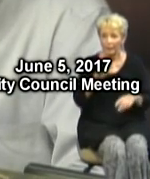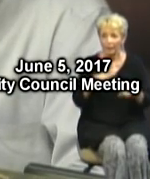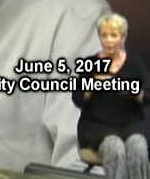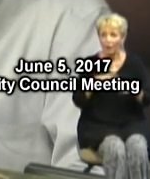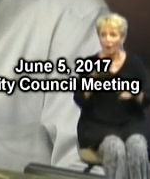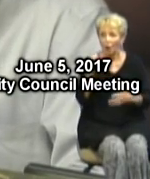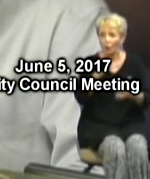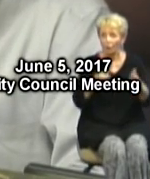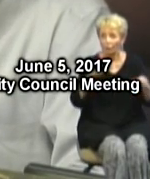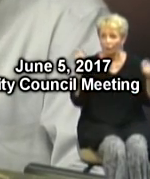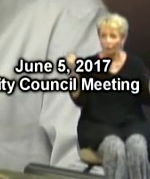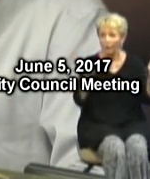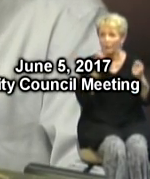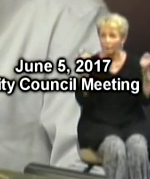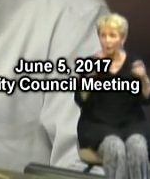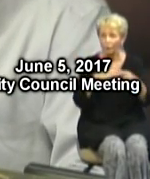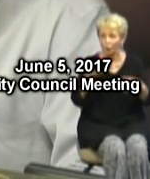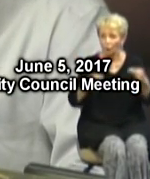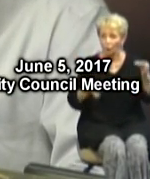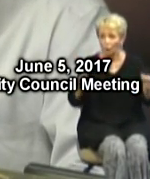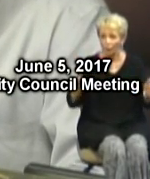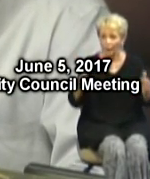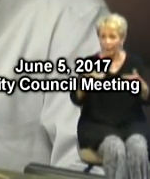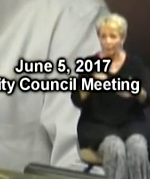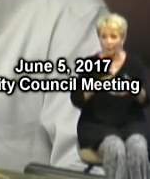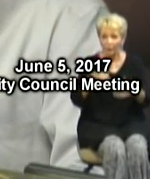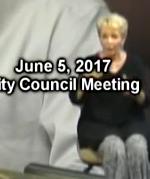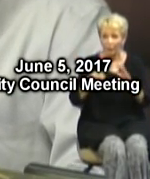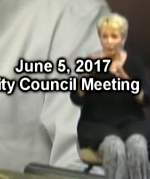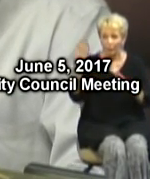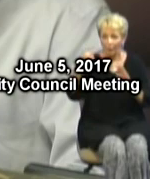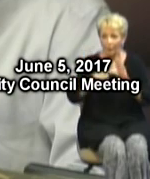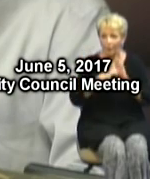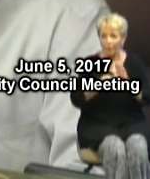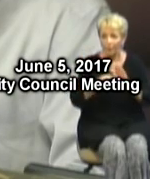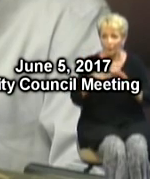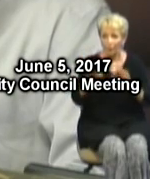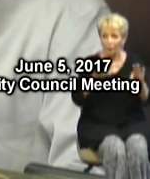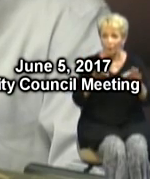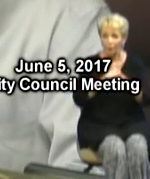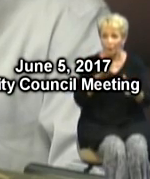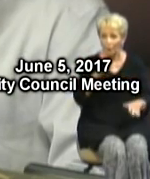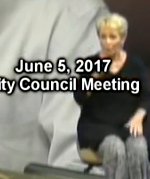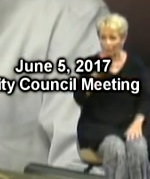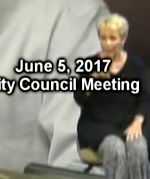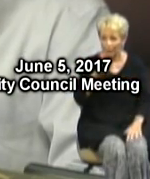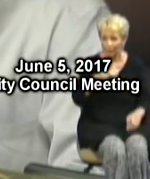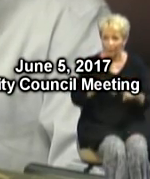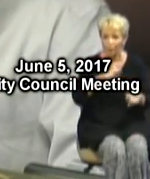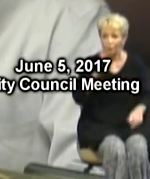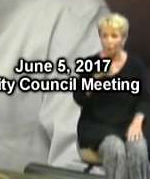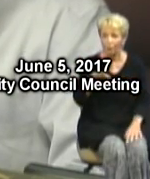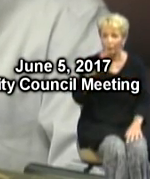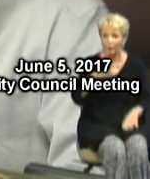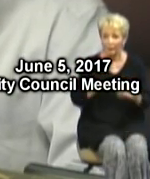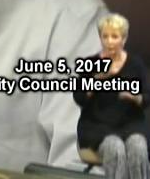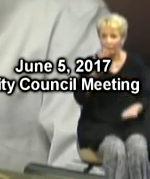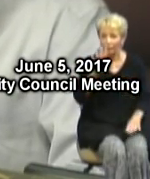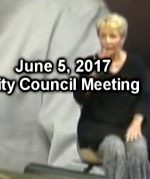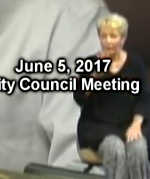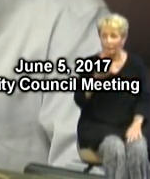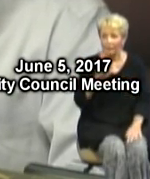on the Old Courthouse Square. The presentation of the draft of Downtown Master Plan is on June the 7th at 5